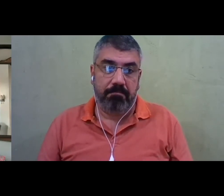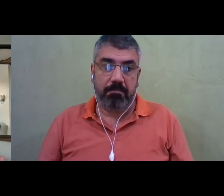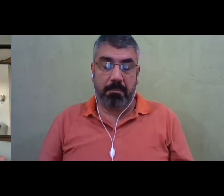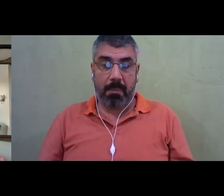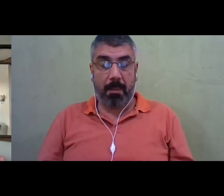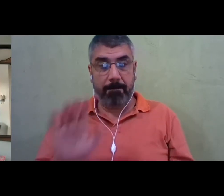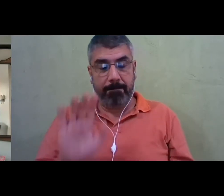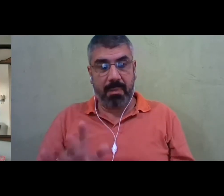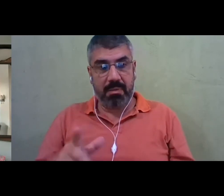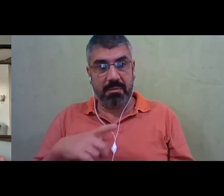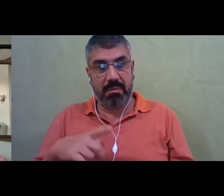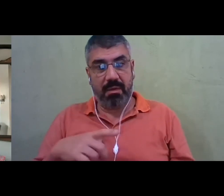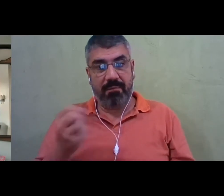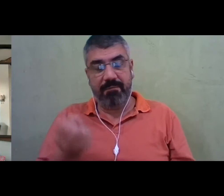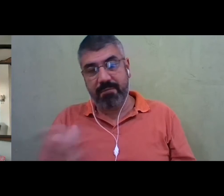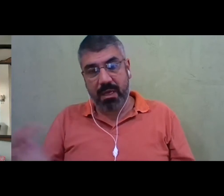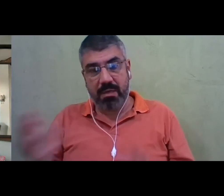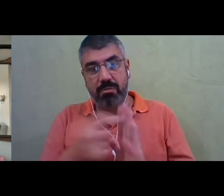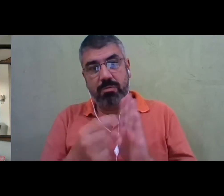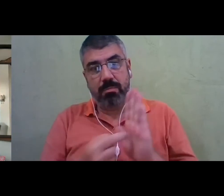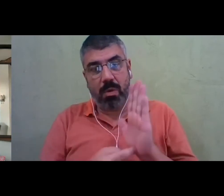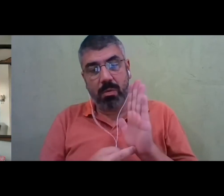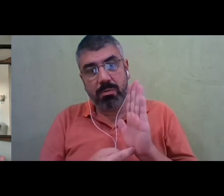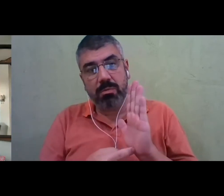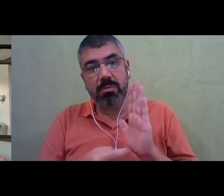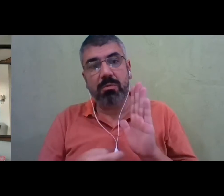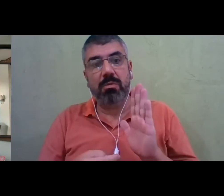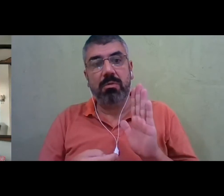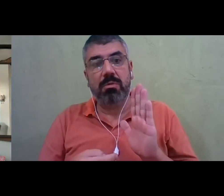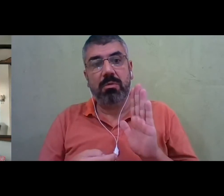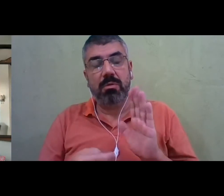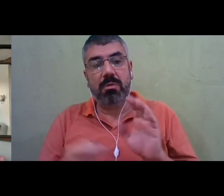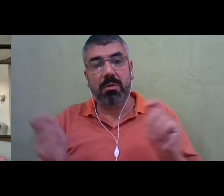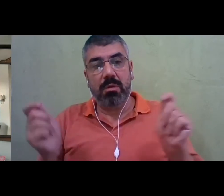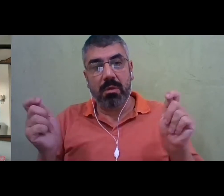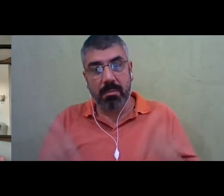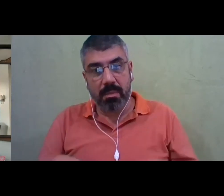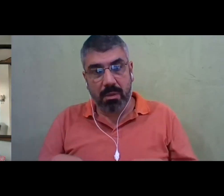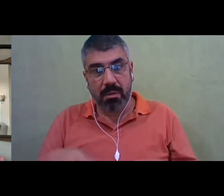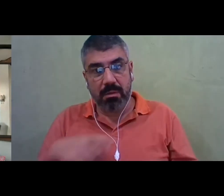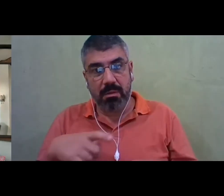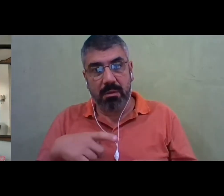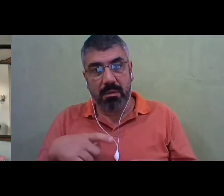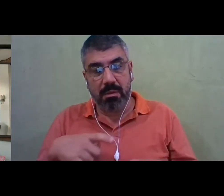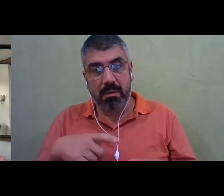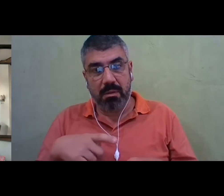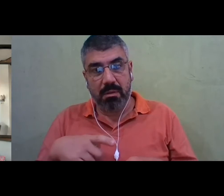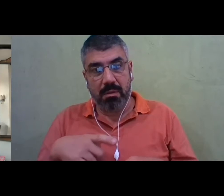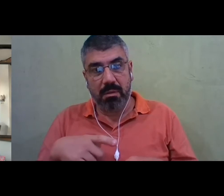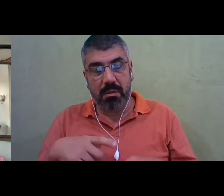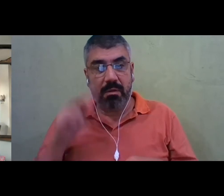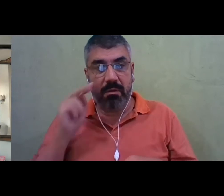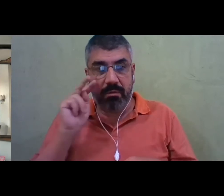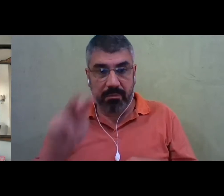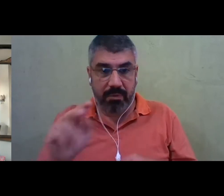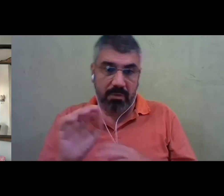point, like I laugh sometimes when you see these Star Wars movies that are looking hundreds of years into the